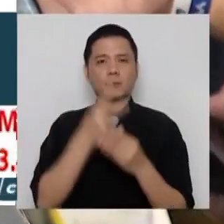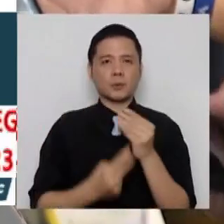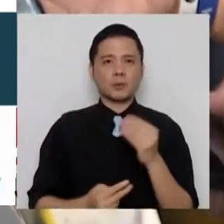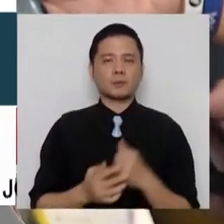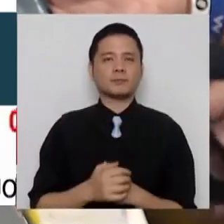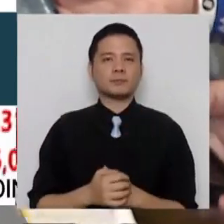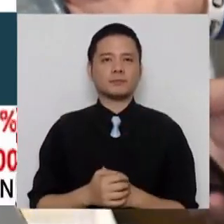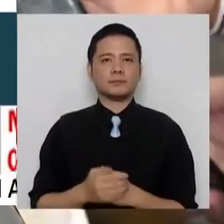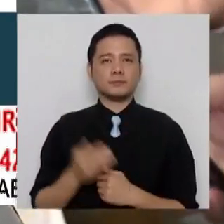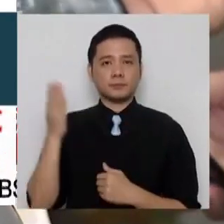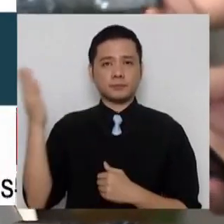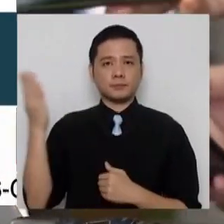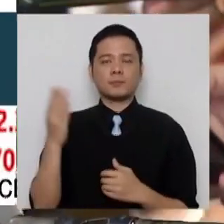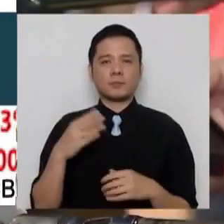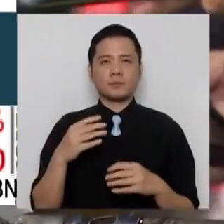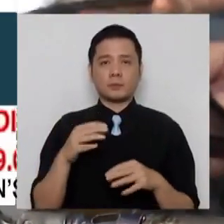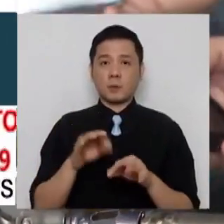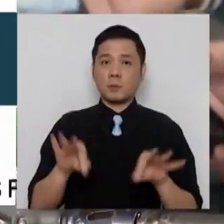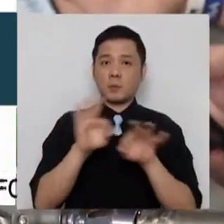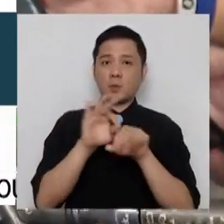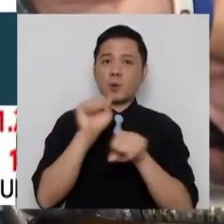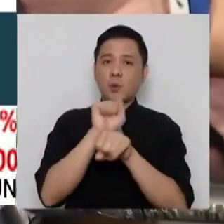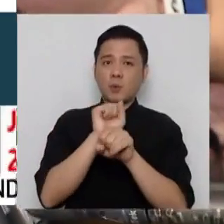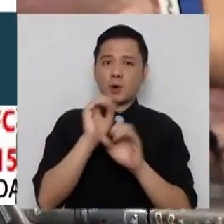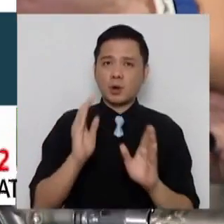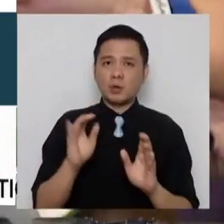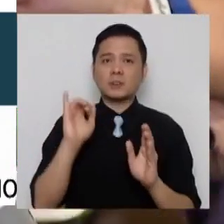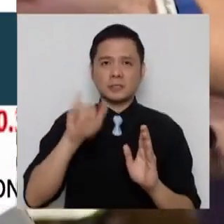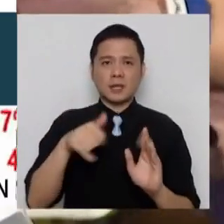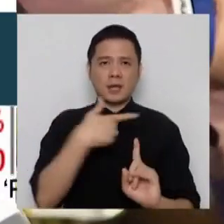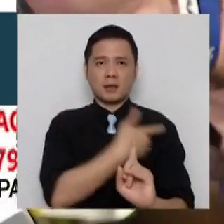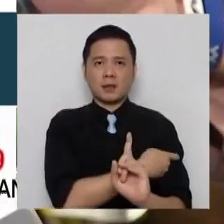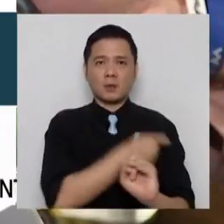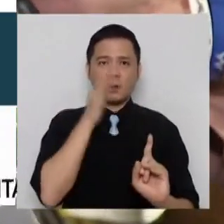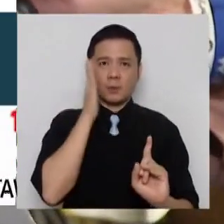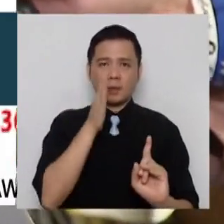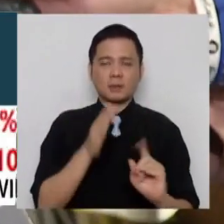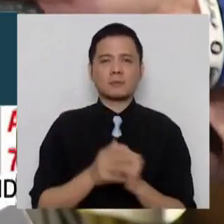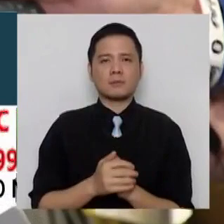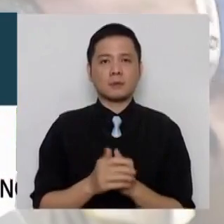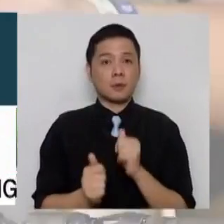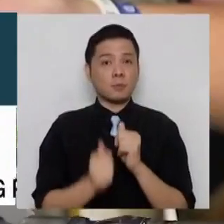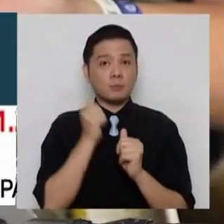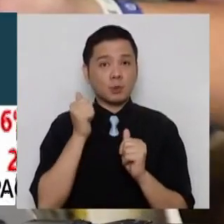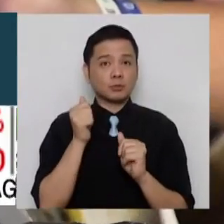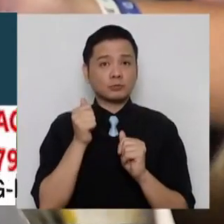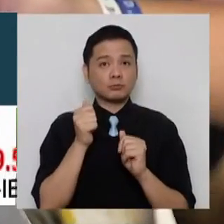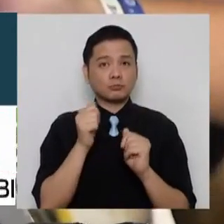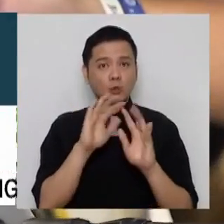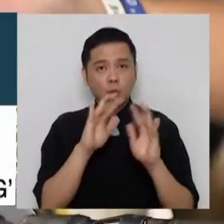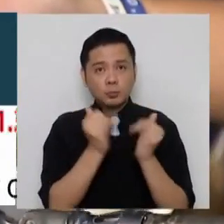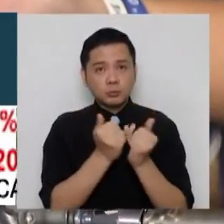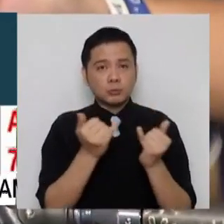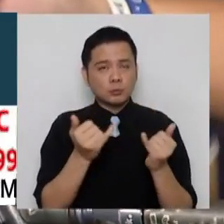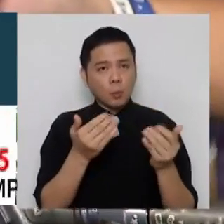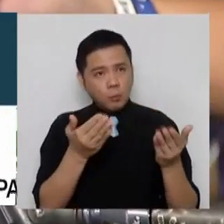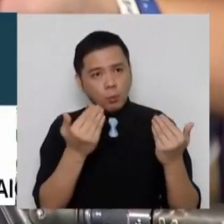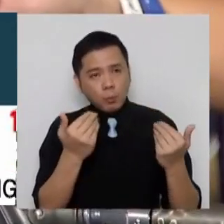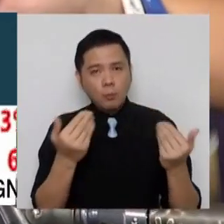talaga. Yun ang most of the companies are really have been open during the entire pandemic, essential service.